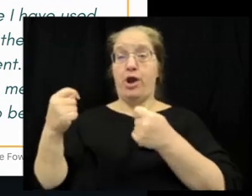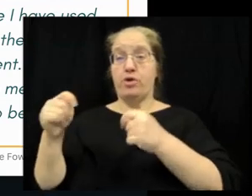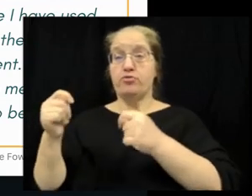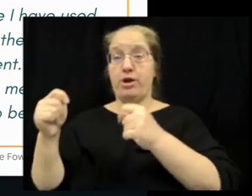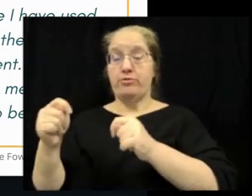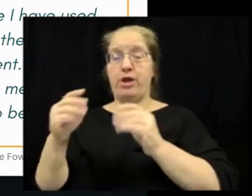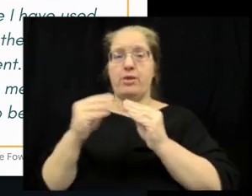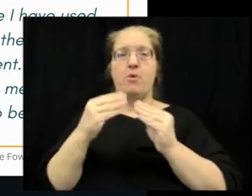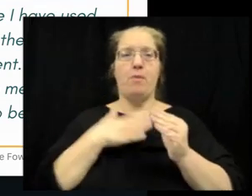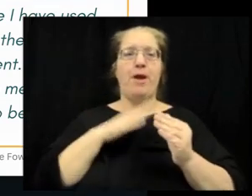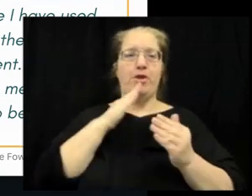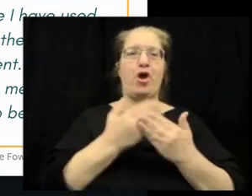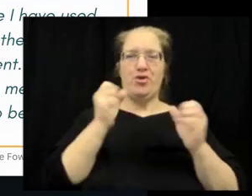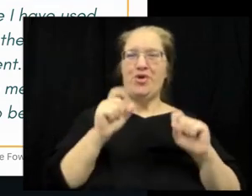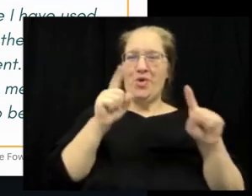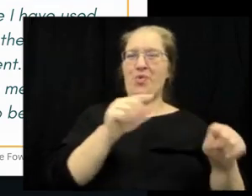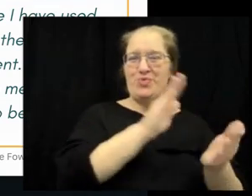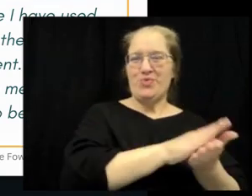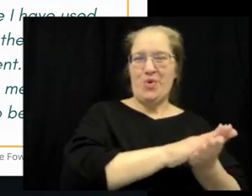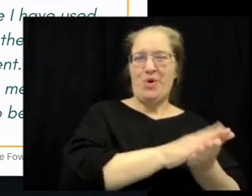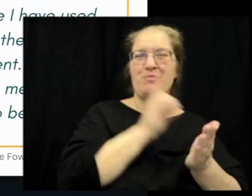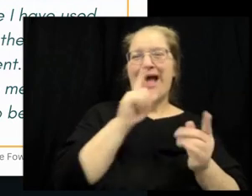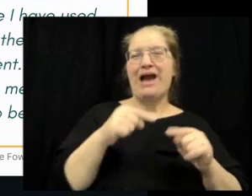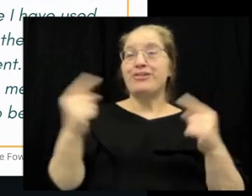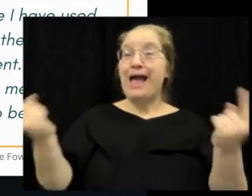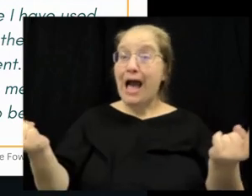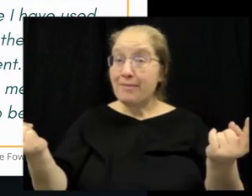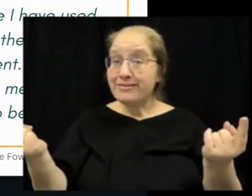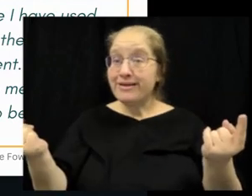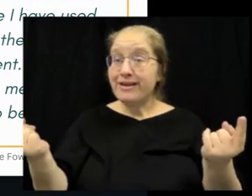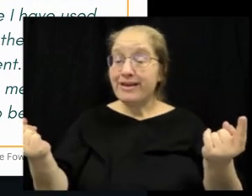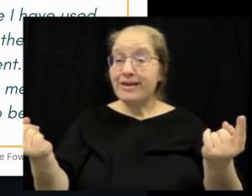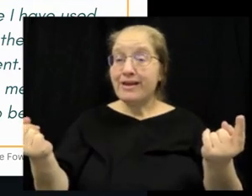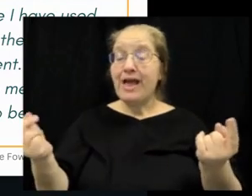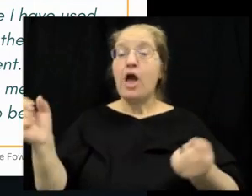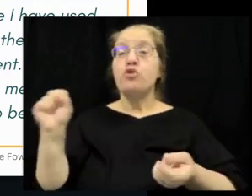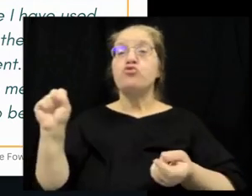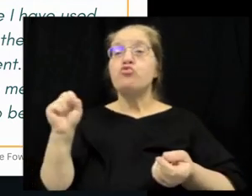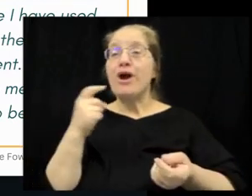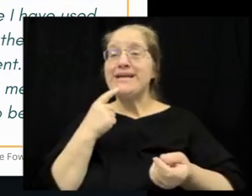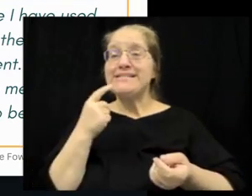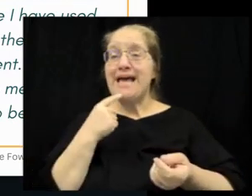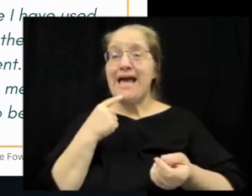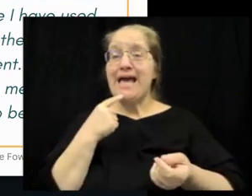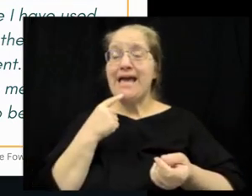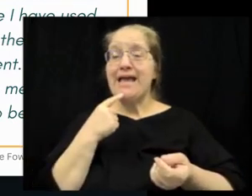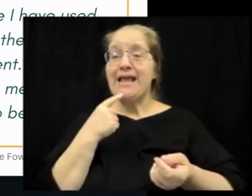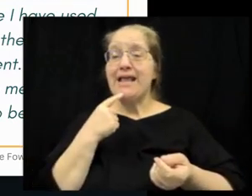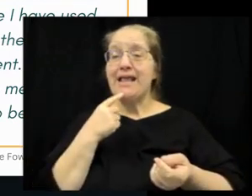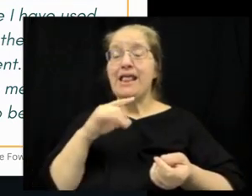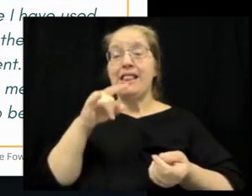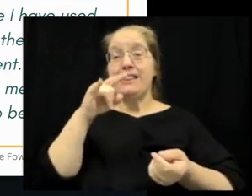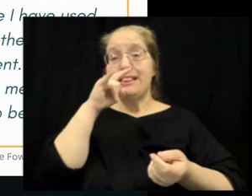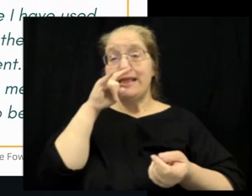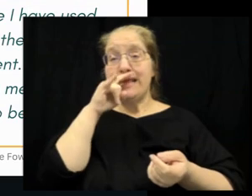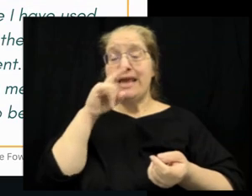able to go to school. But it was actually the opposite. As Sharoya has mentioned, as I've talked about, the child needs